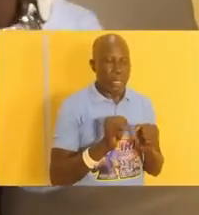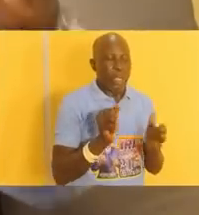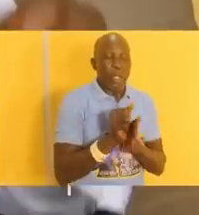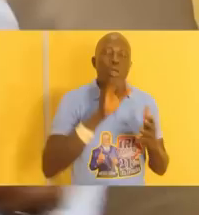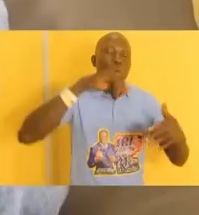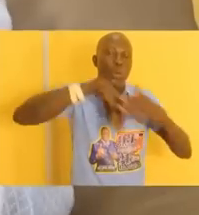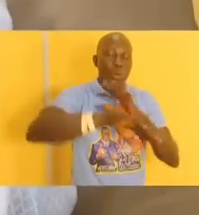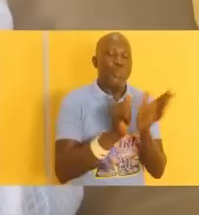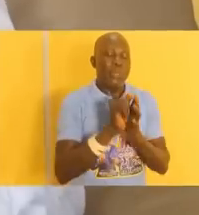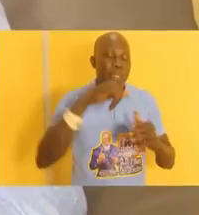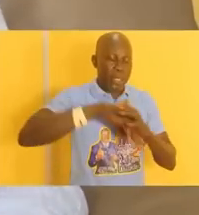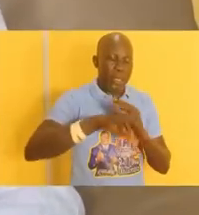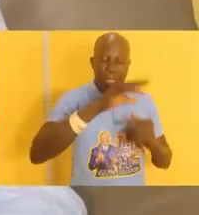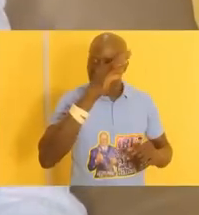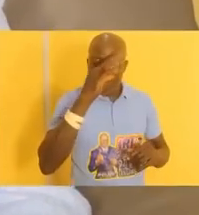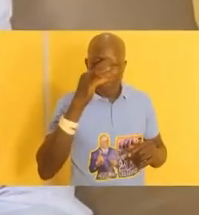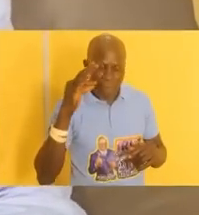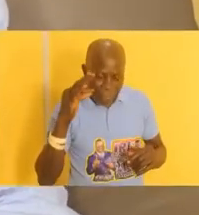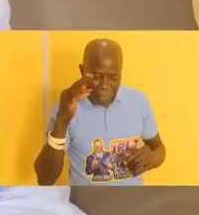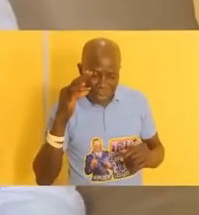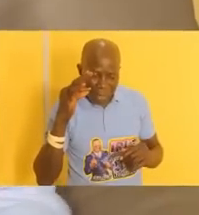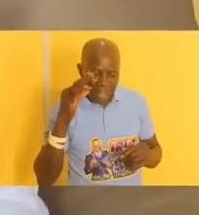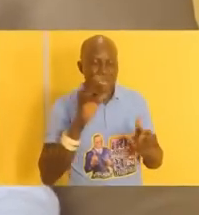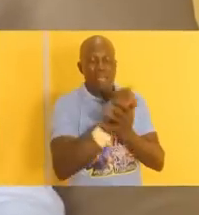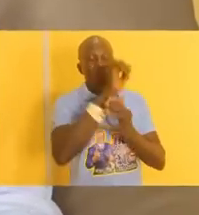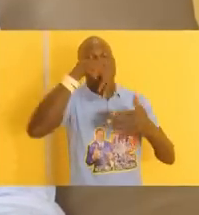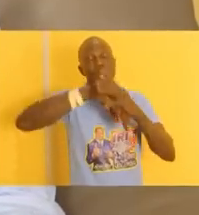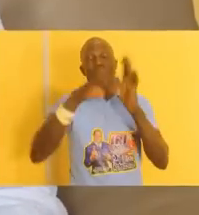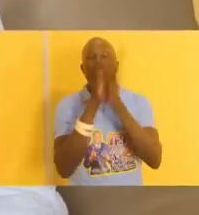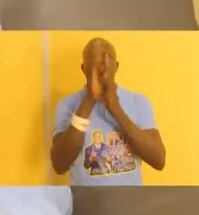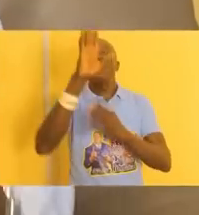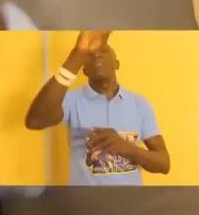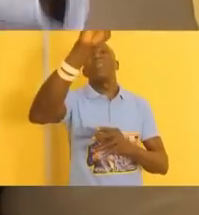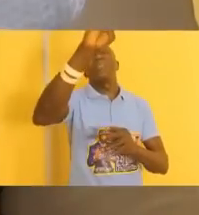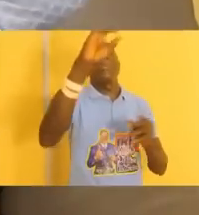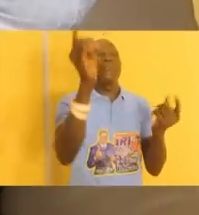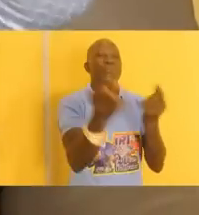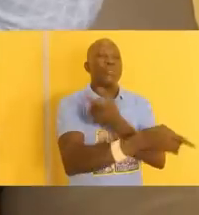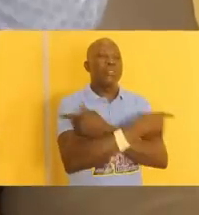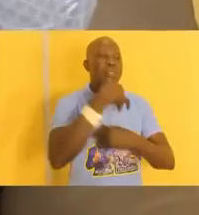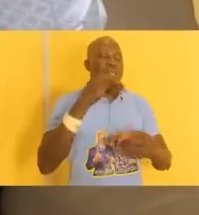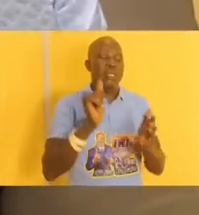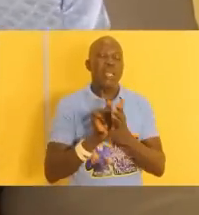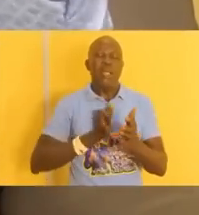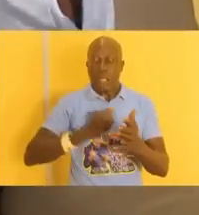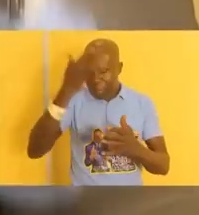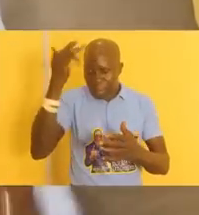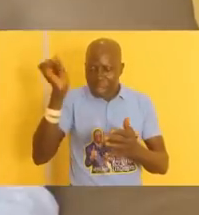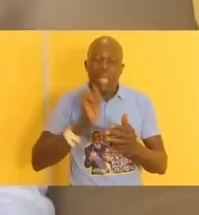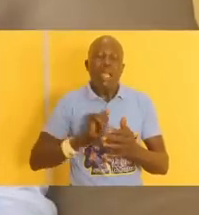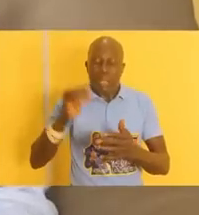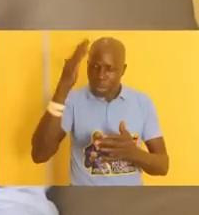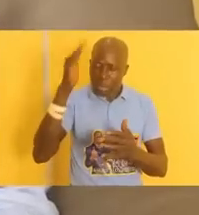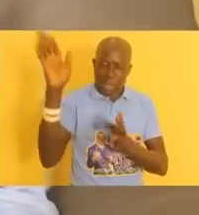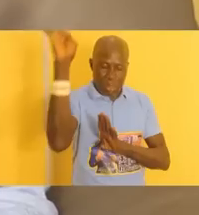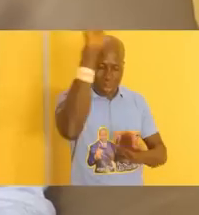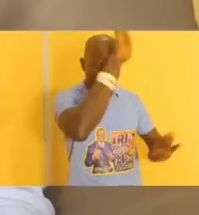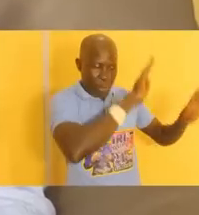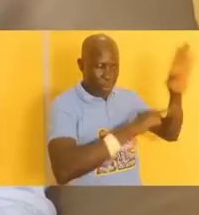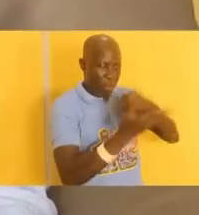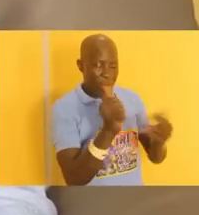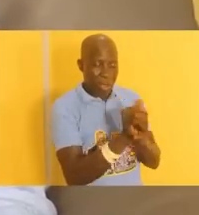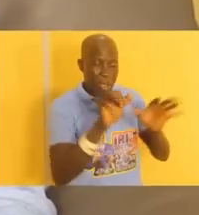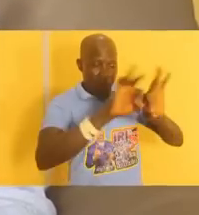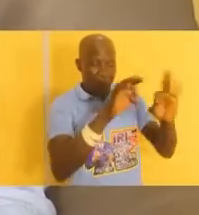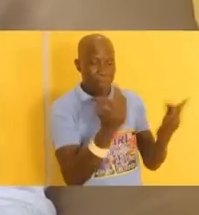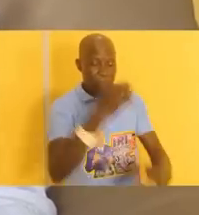fi continue awe ati adua olodun meje. To move ourselves to fasting and prayer for 7 years. Tori mo ma pogun le wale. Because I know the part of our family